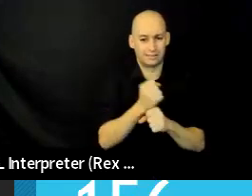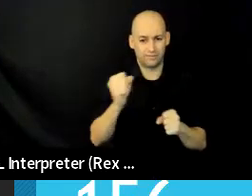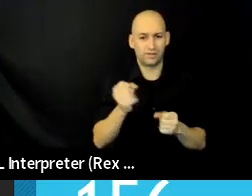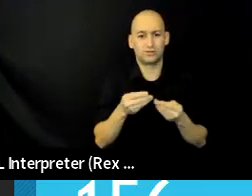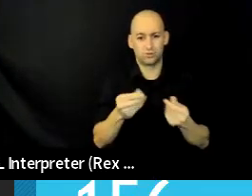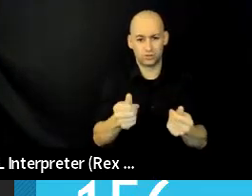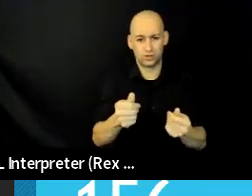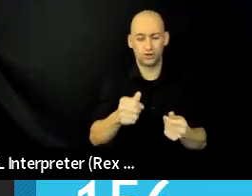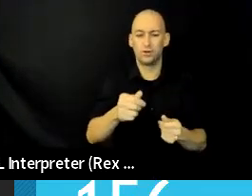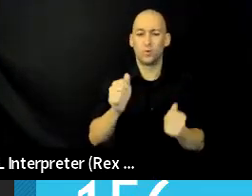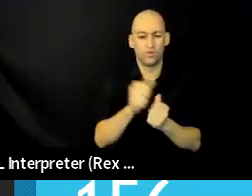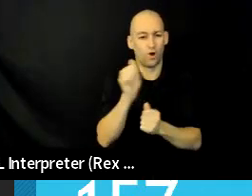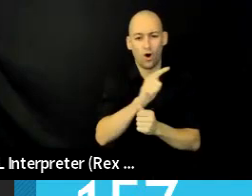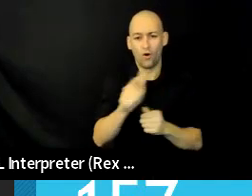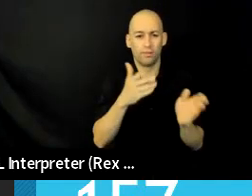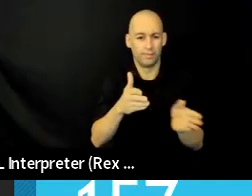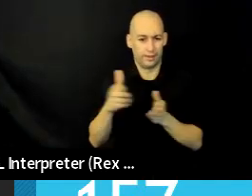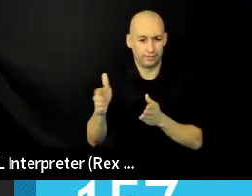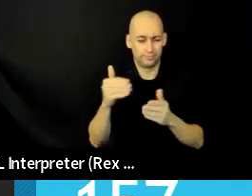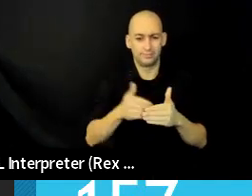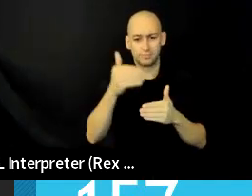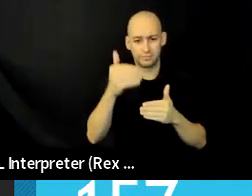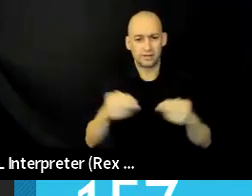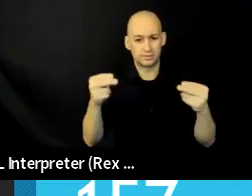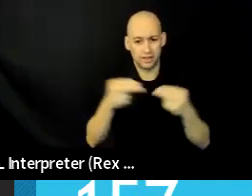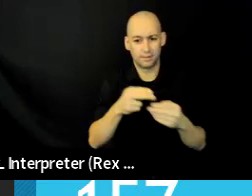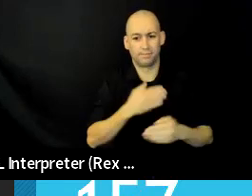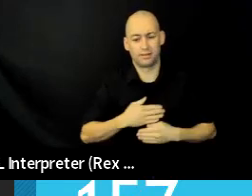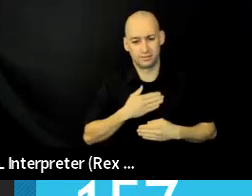planning. Next slide, please.